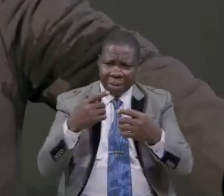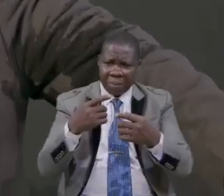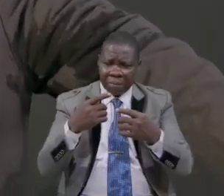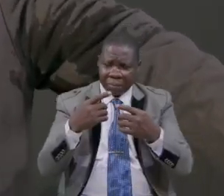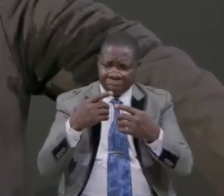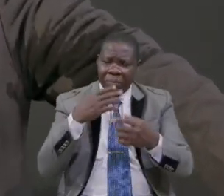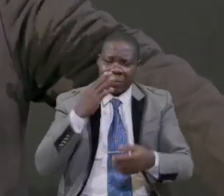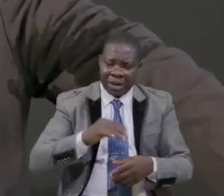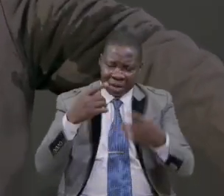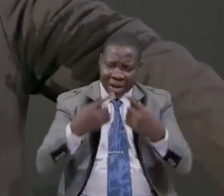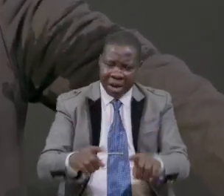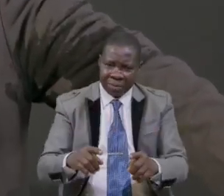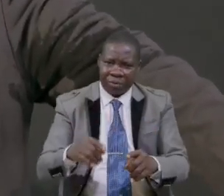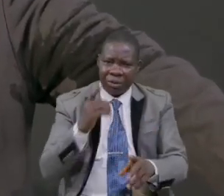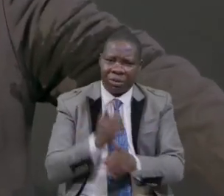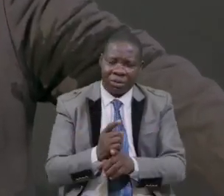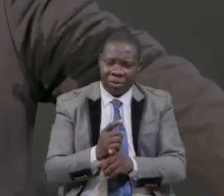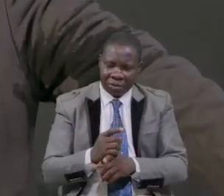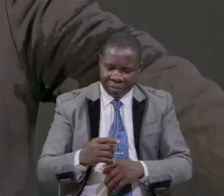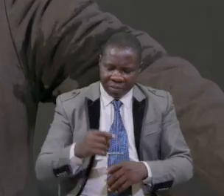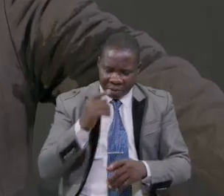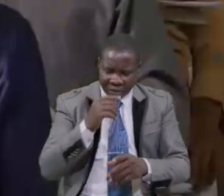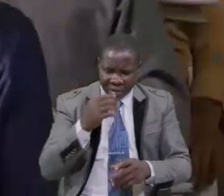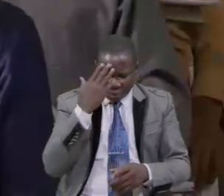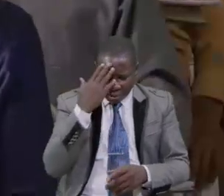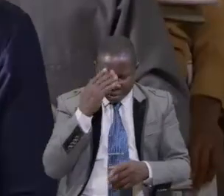my spirit did not have stomach problem.